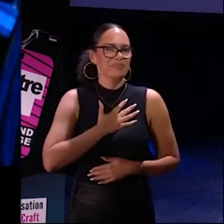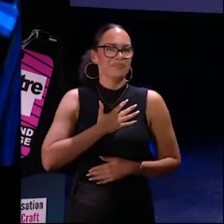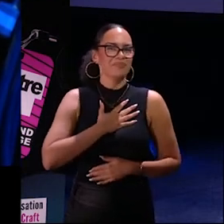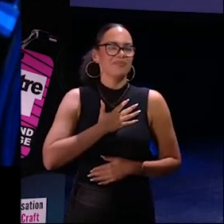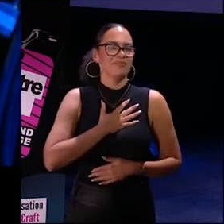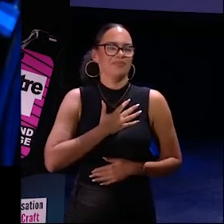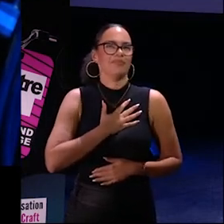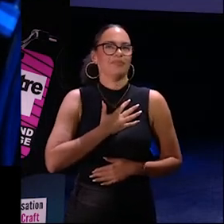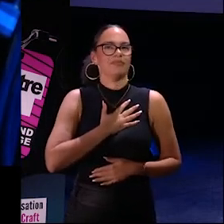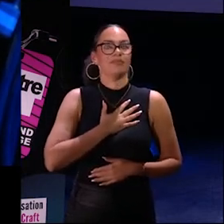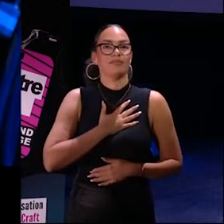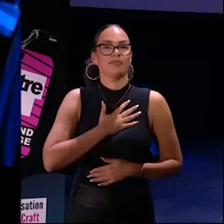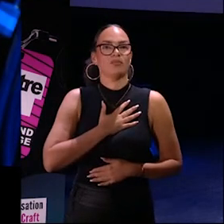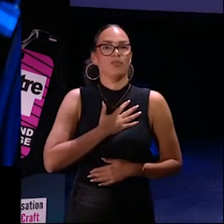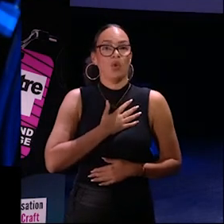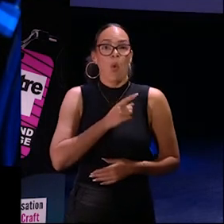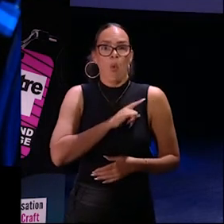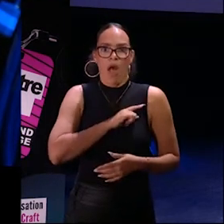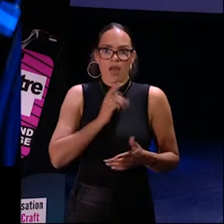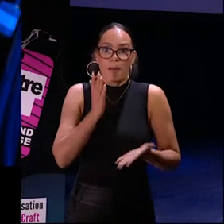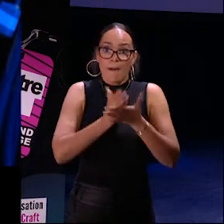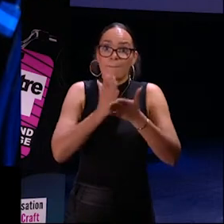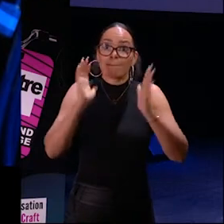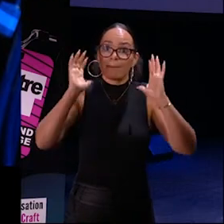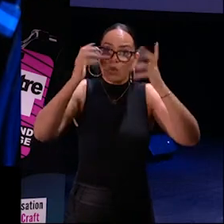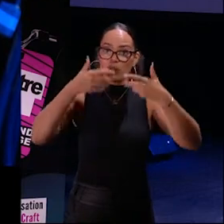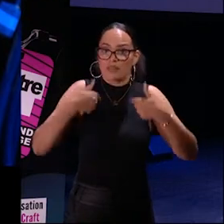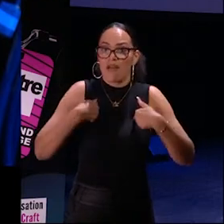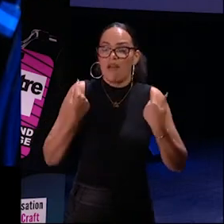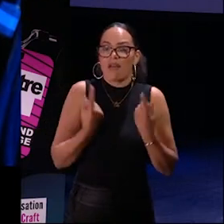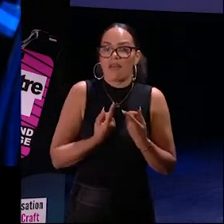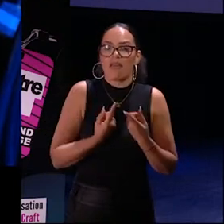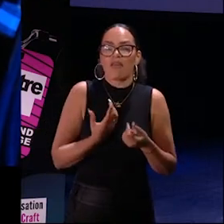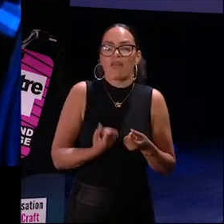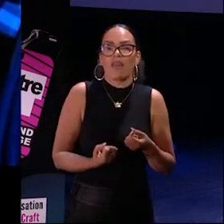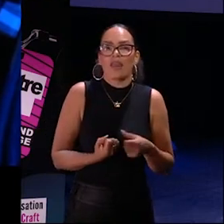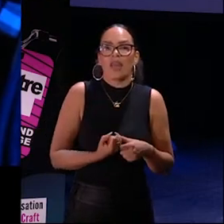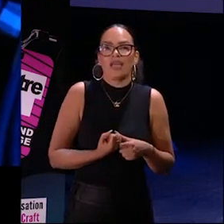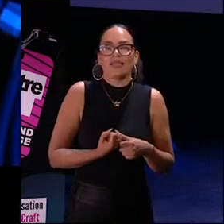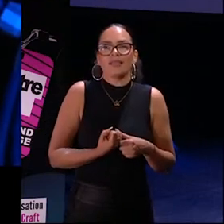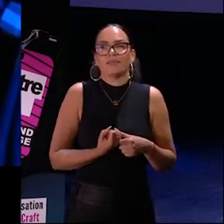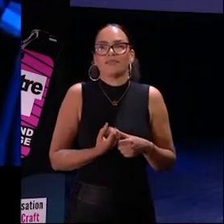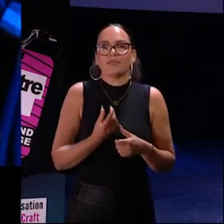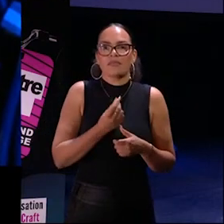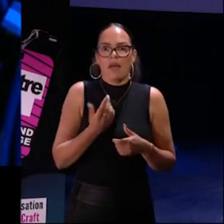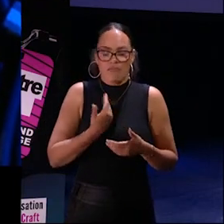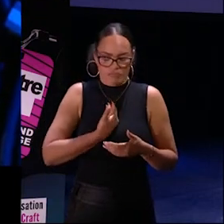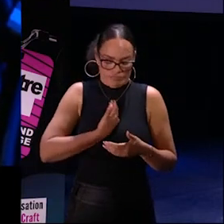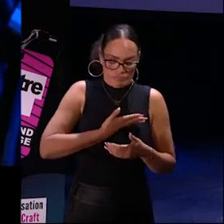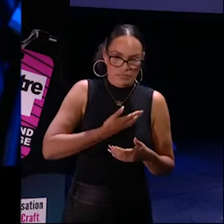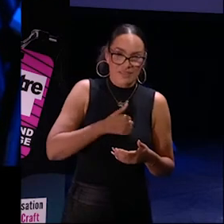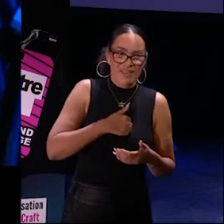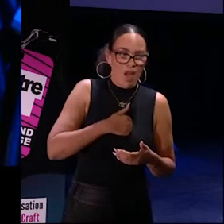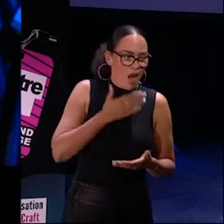because it's a genuine concern, and I think that, I guess part of me is like, oh, are